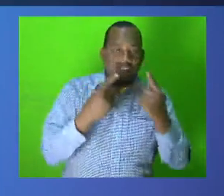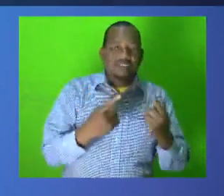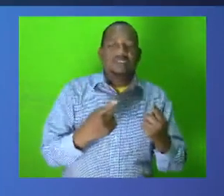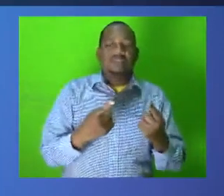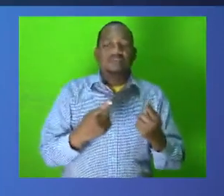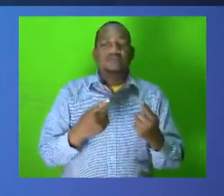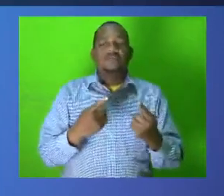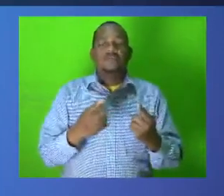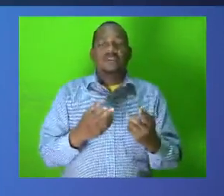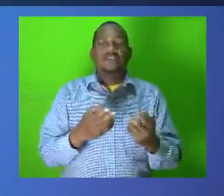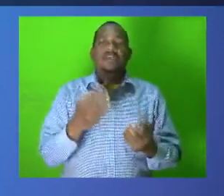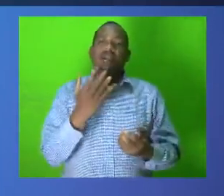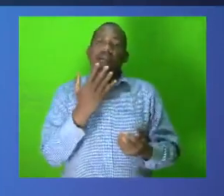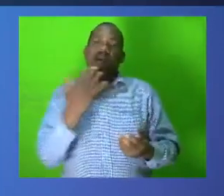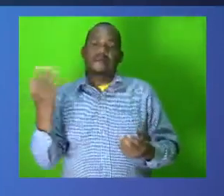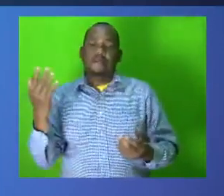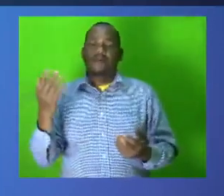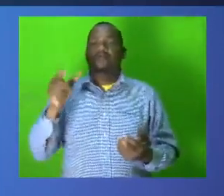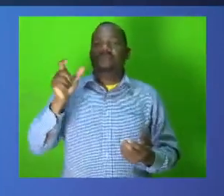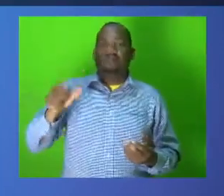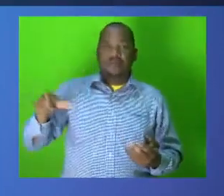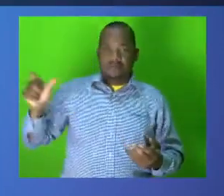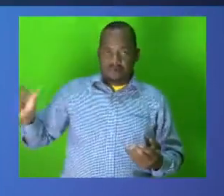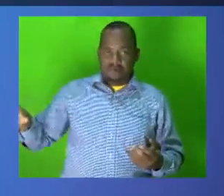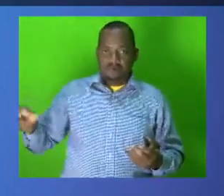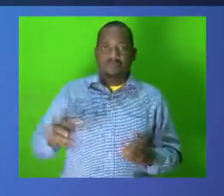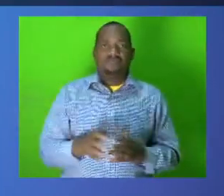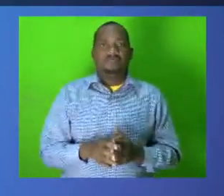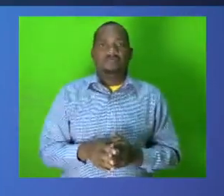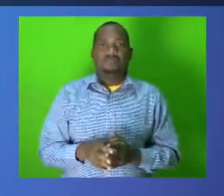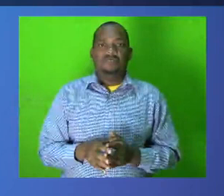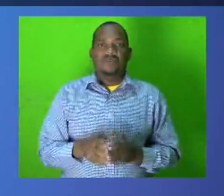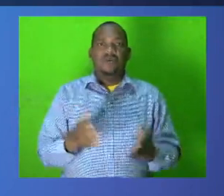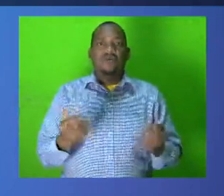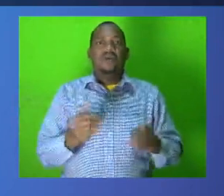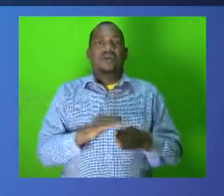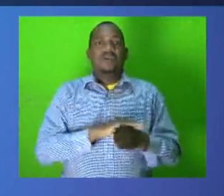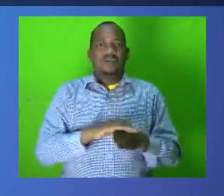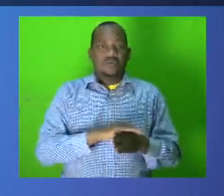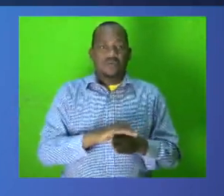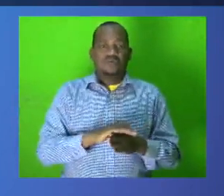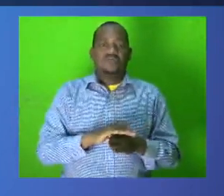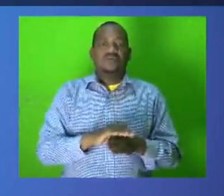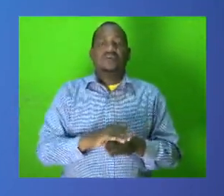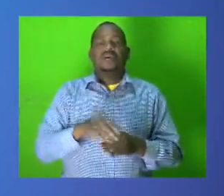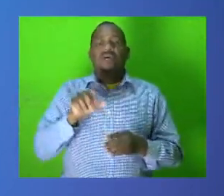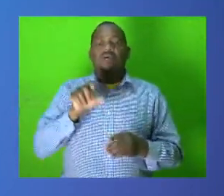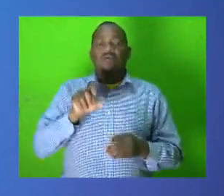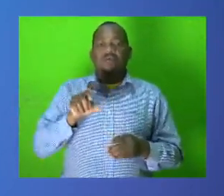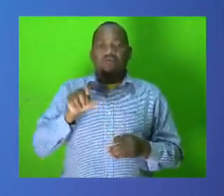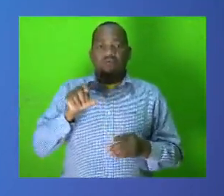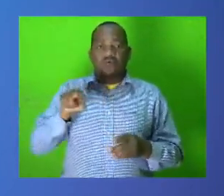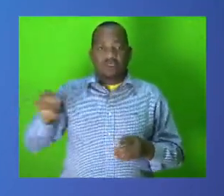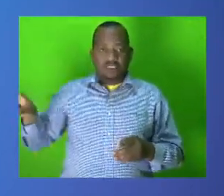So we need a quantity here. How many number of people? So we can use a qualitative research.